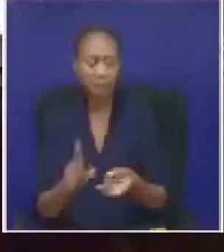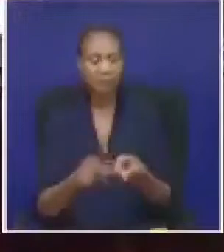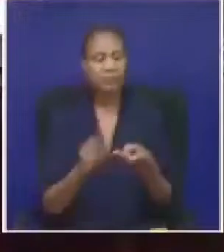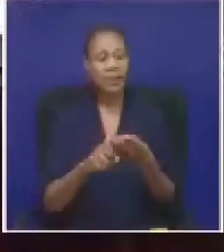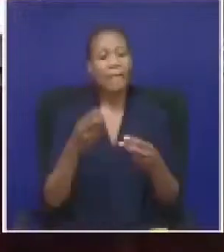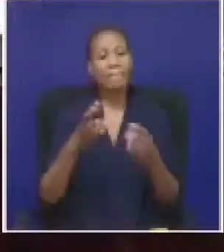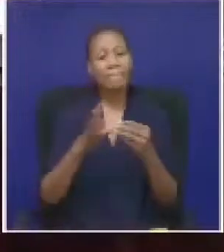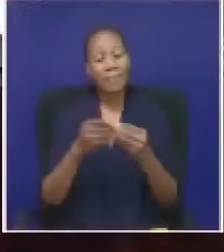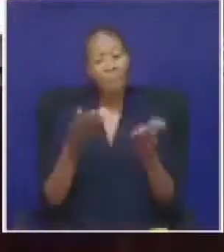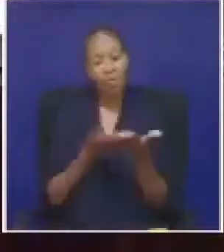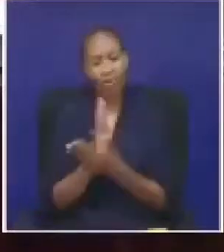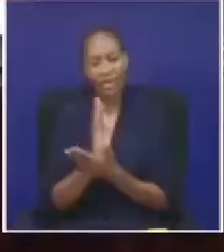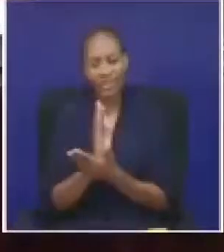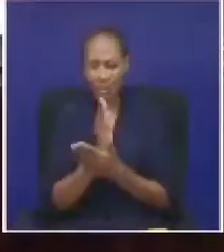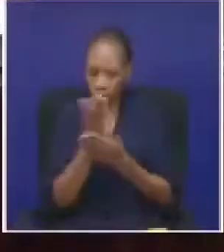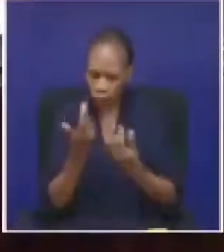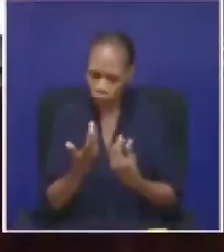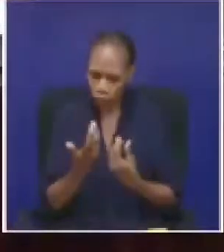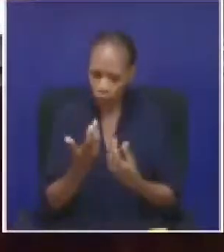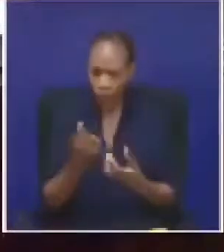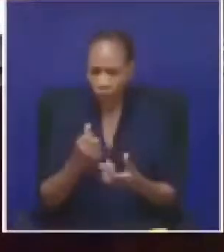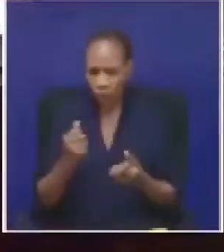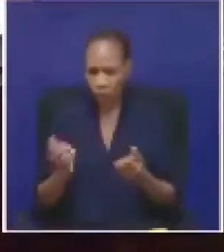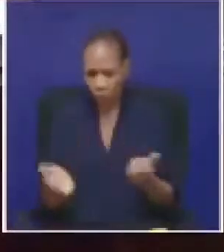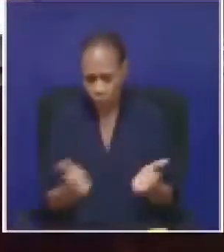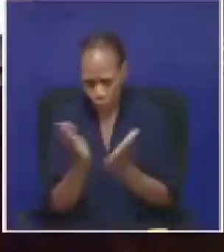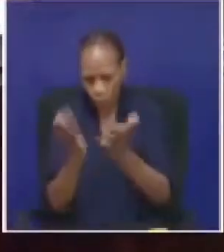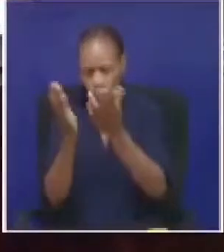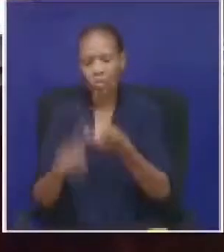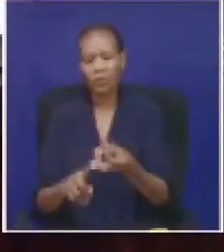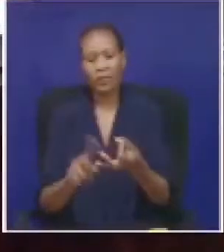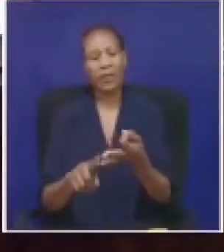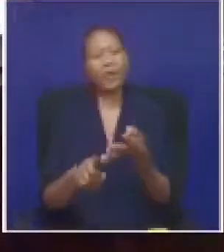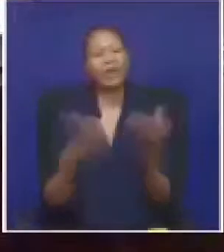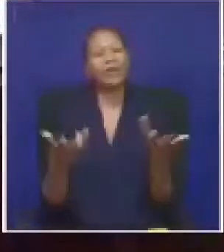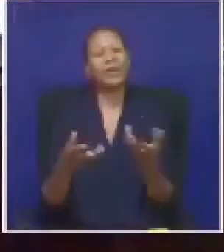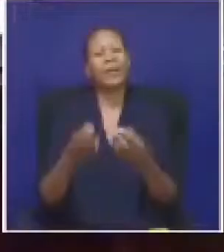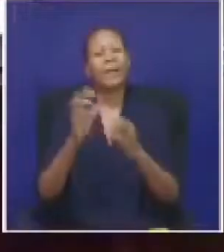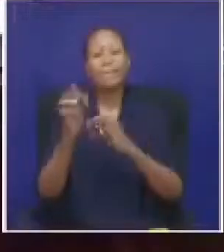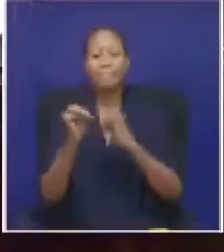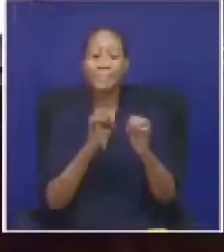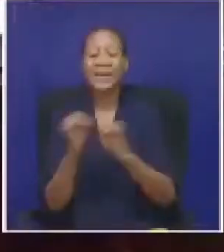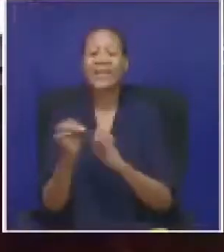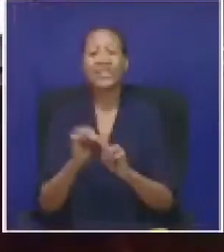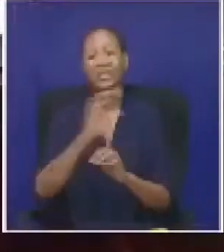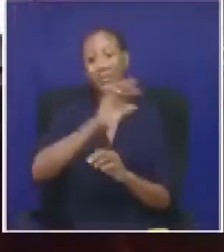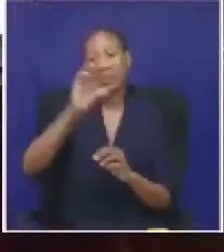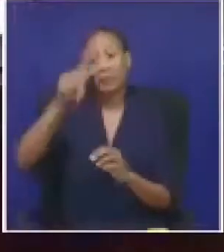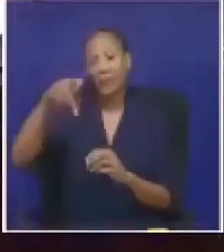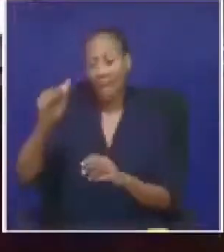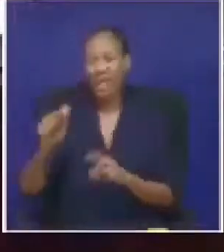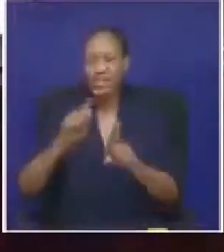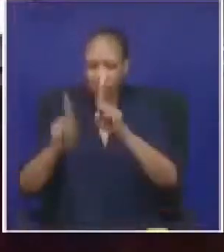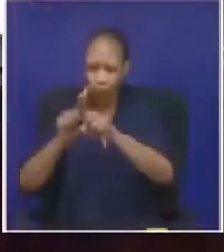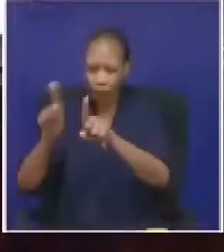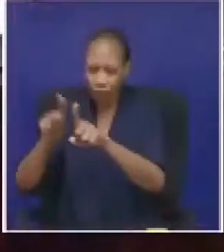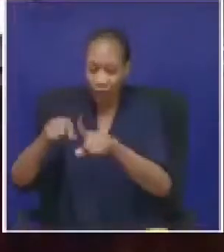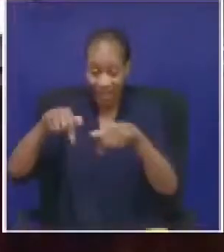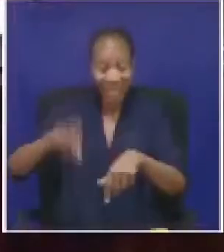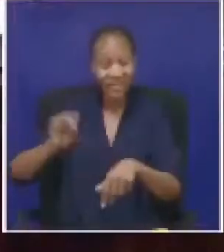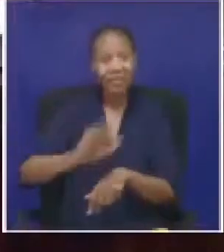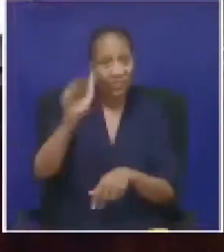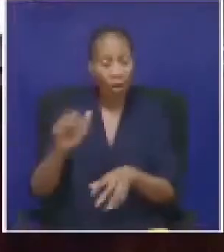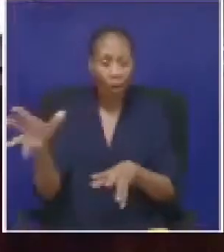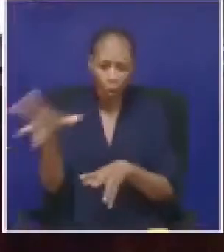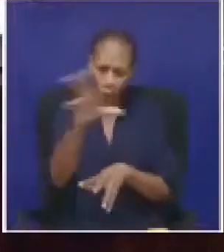member rights, and improve the management of communally owned properties in South Africa. To this end,